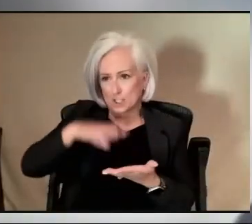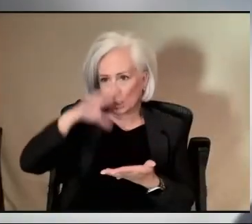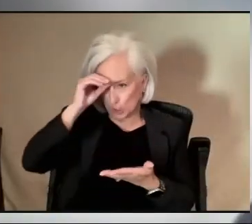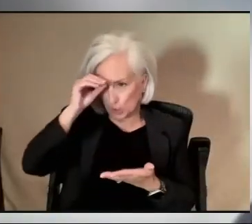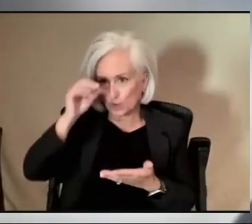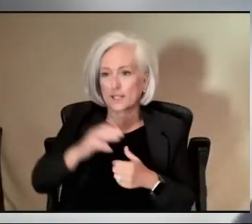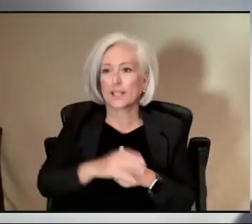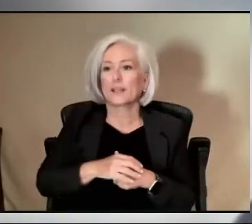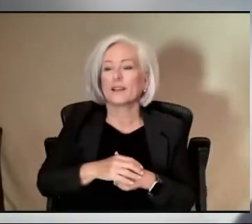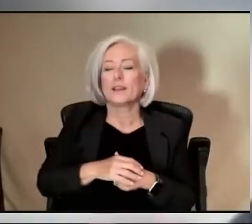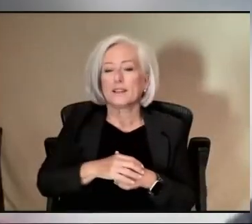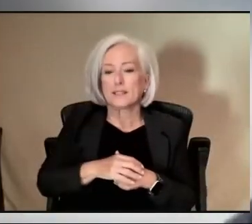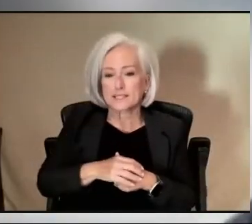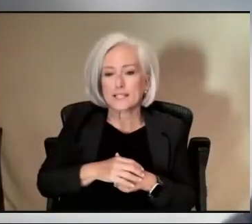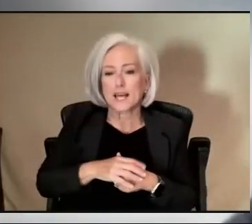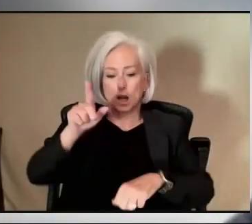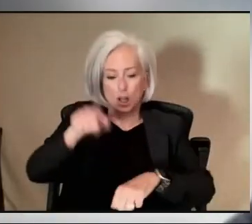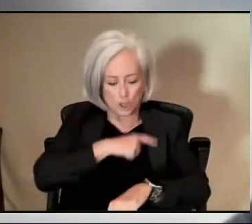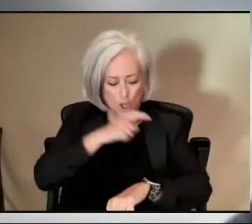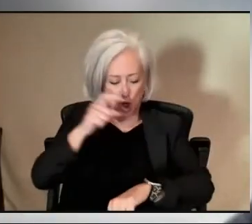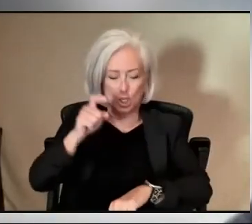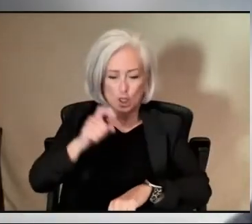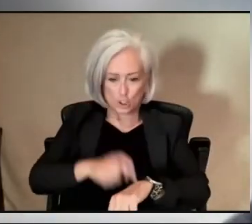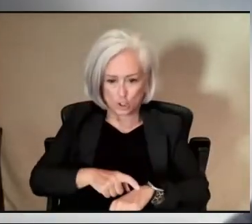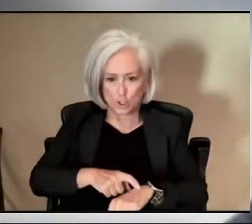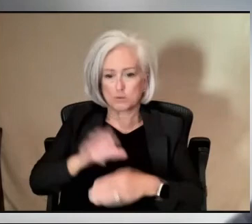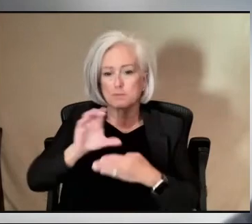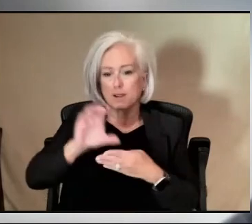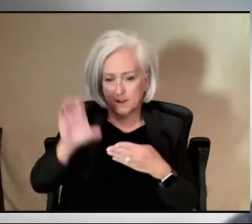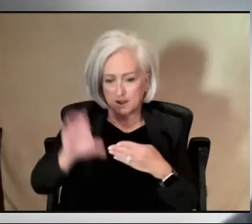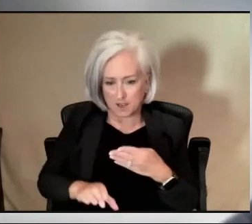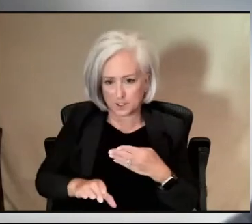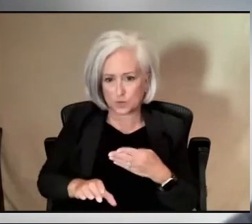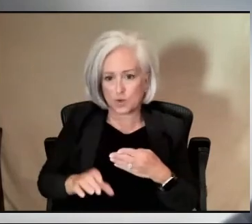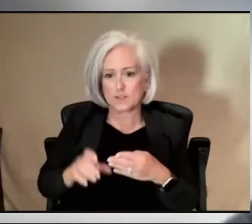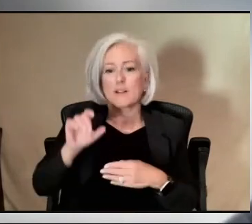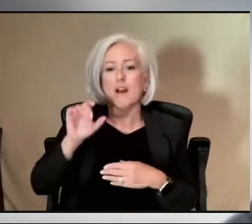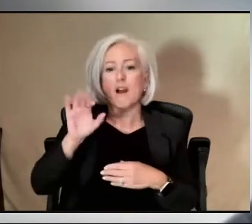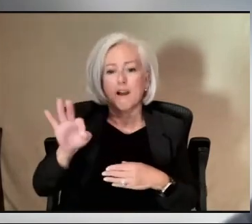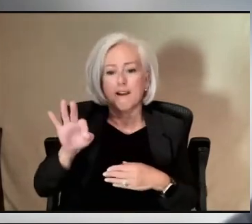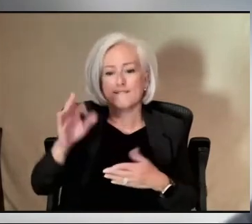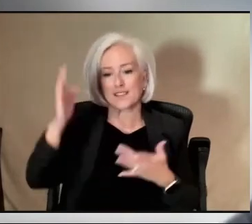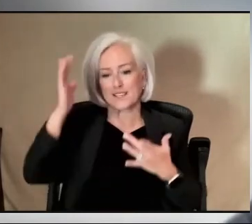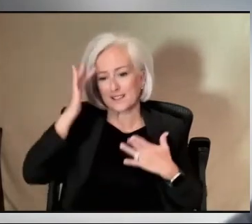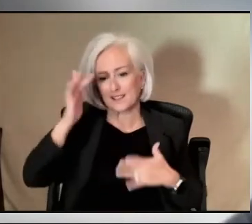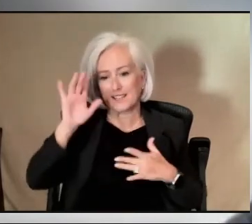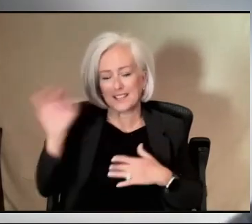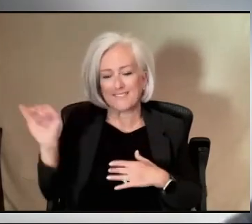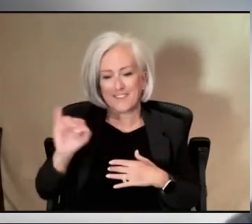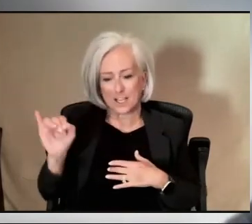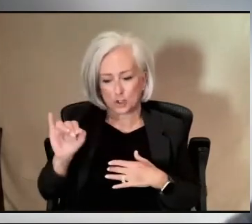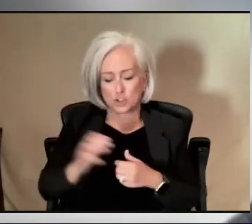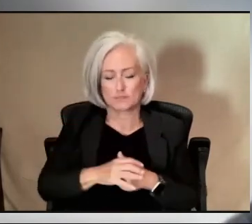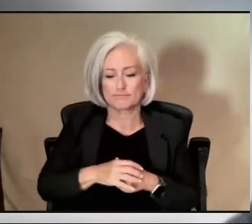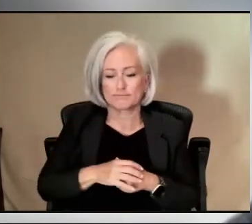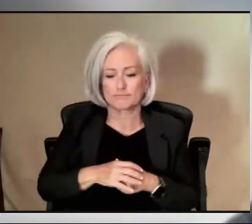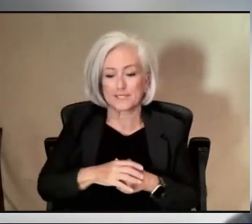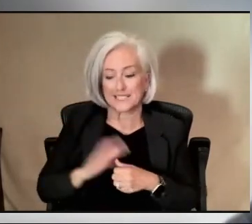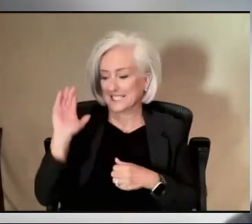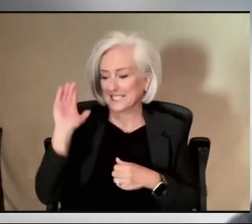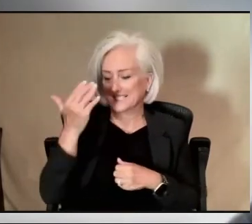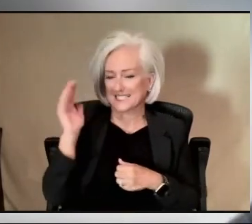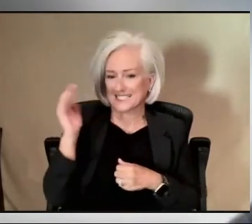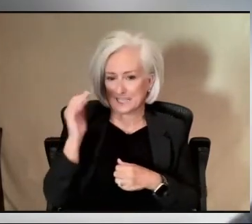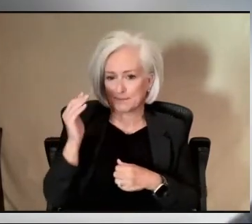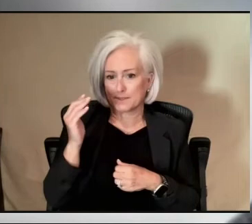this, is the long-term consequences of infection. And those appear to be